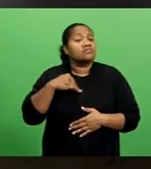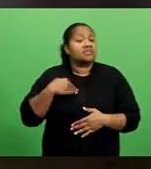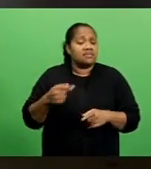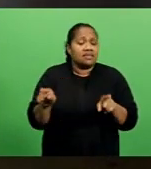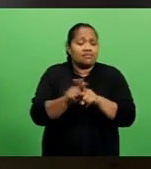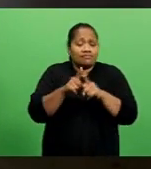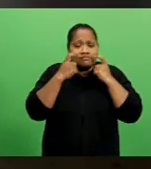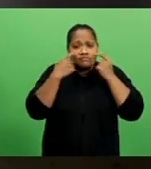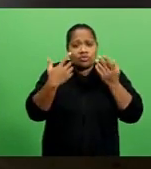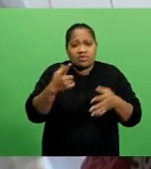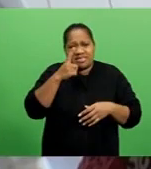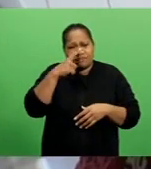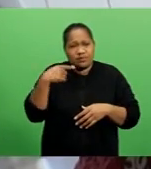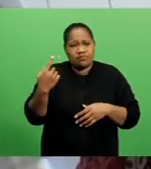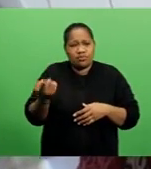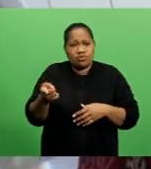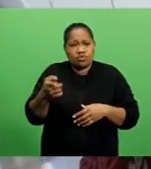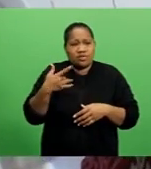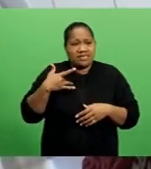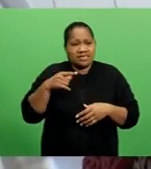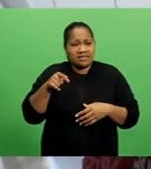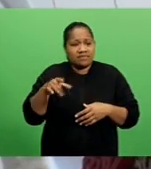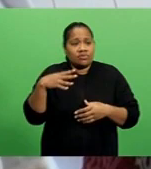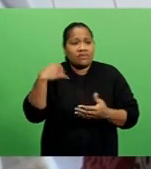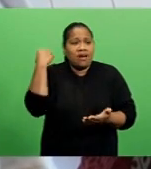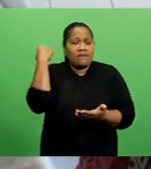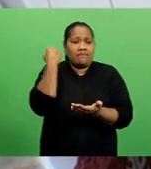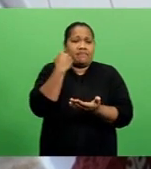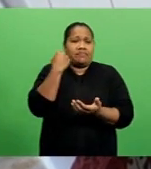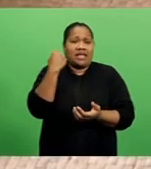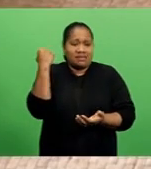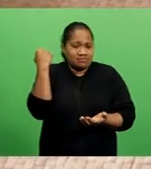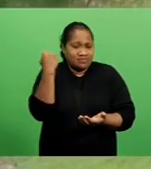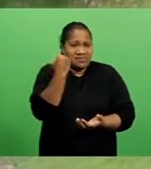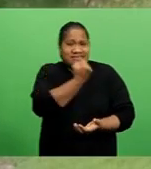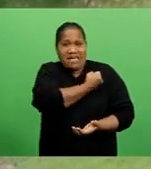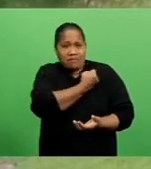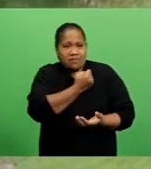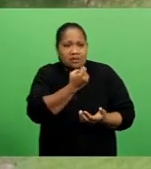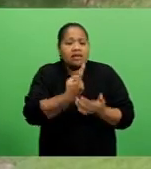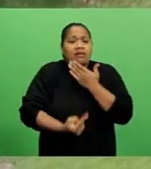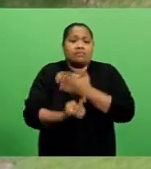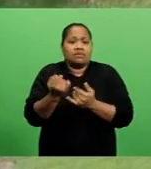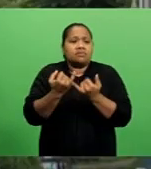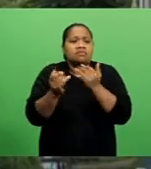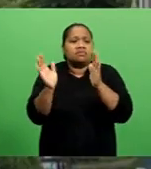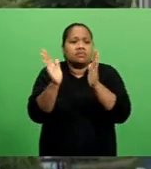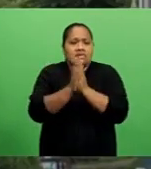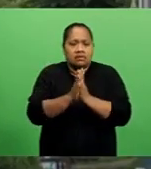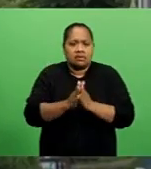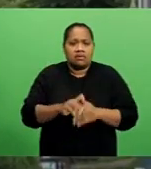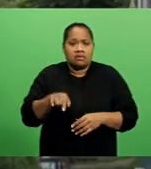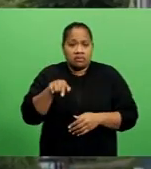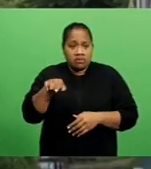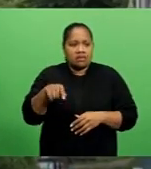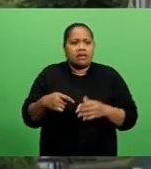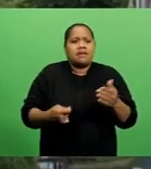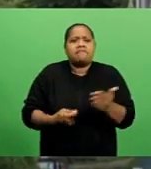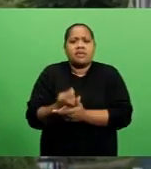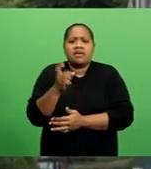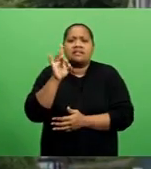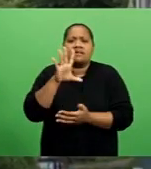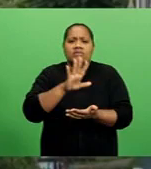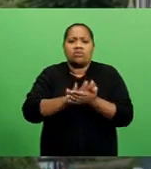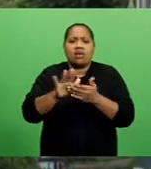tenants where the stabbing incident took place on Sunday is a beneficiary of government subsidy who is only paying $10 as